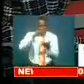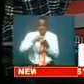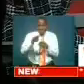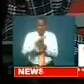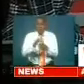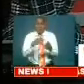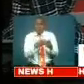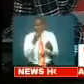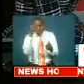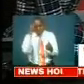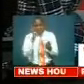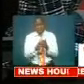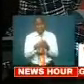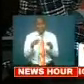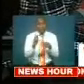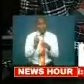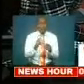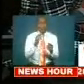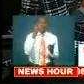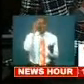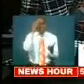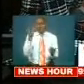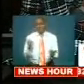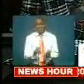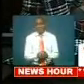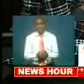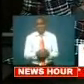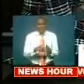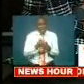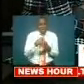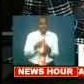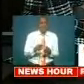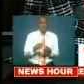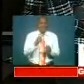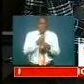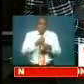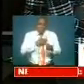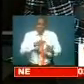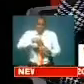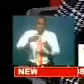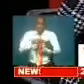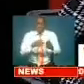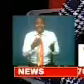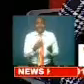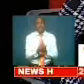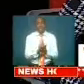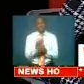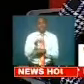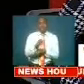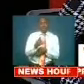know where my market is yeah. and how I should present my music and what I stand for. This